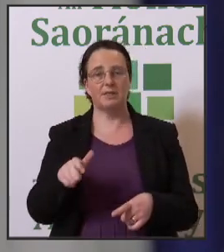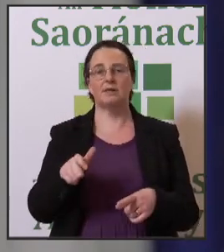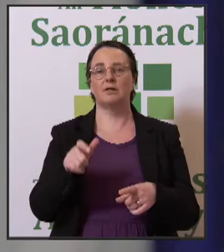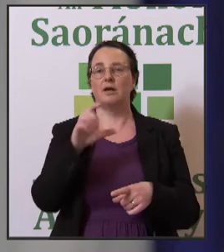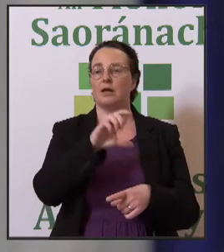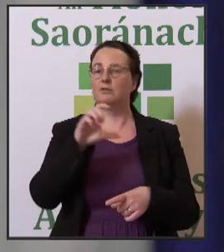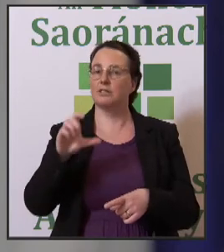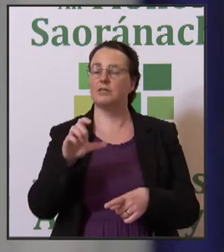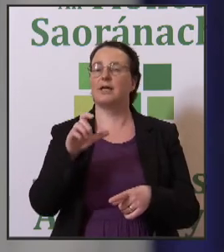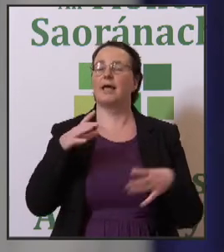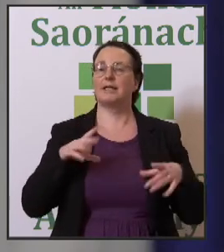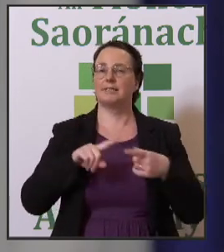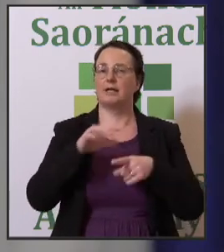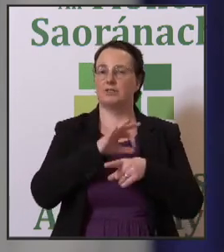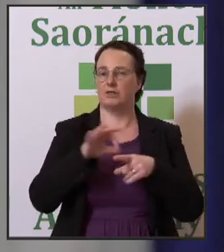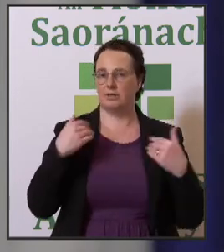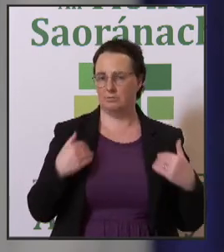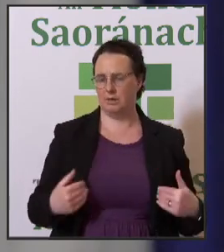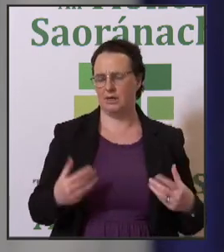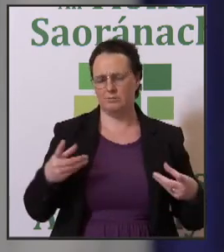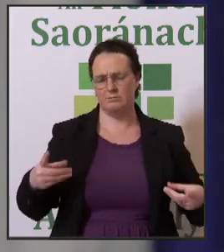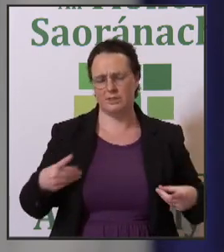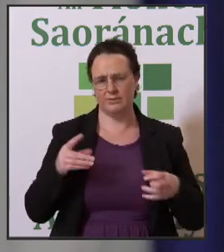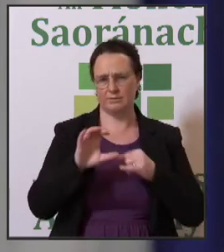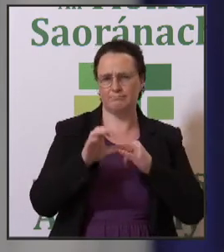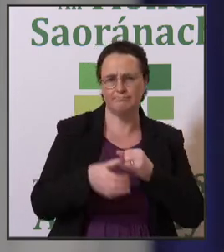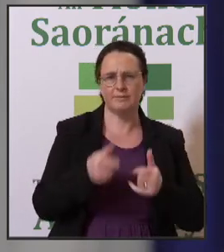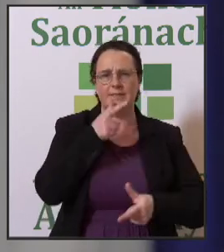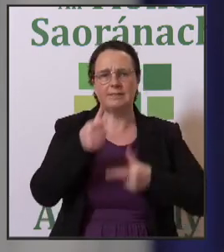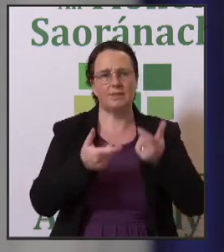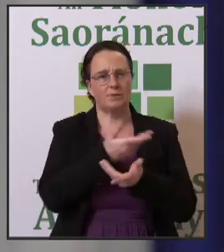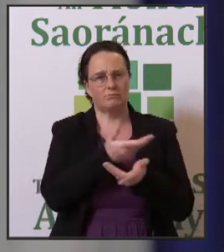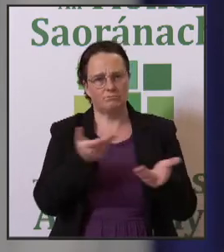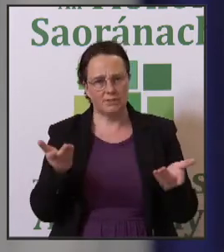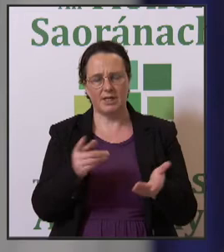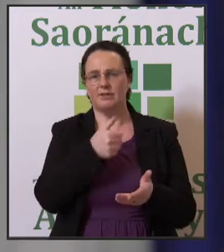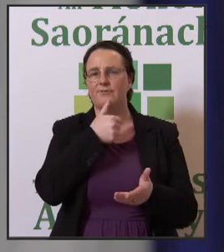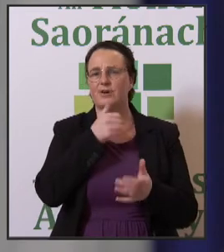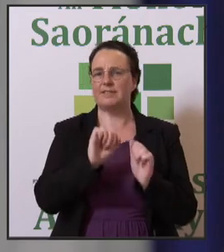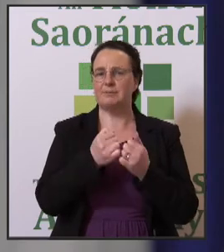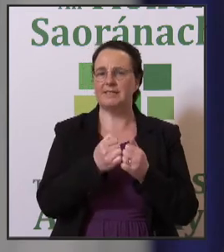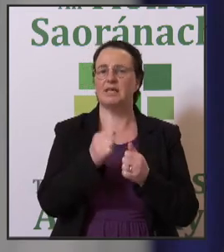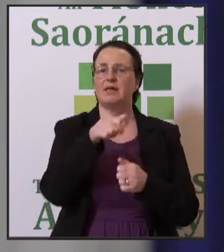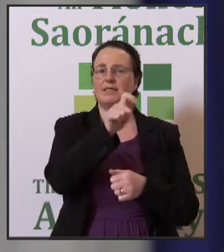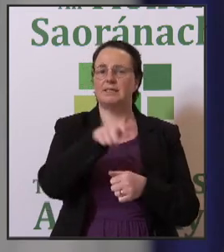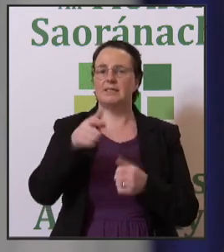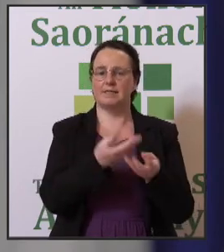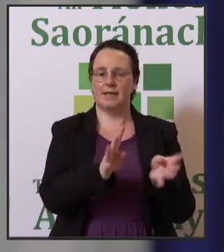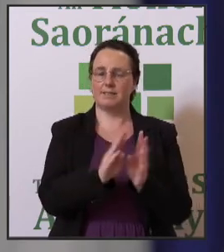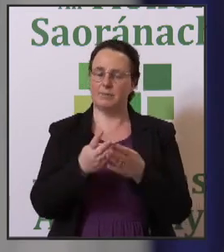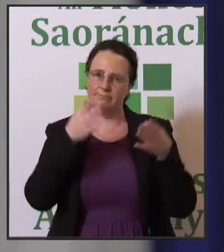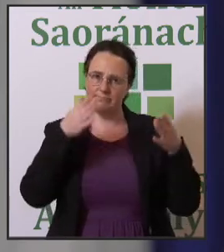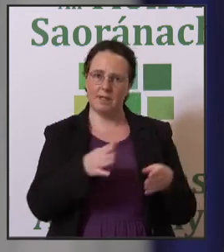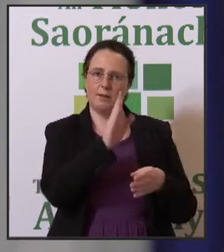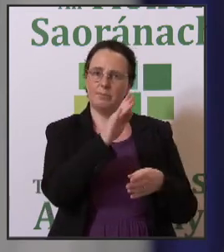gentlemen, I am delighted to have this opportunity to speak with you at the inaugural meeting of the Citizens' Assemblies on biodiversity